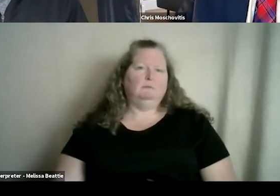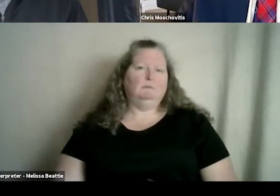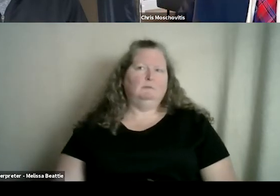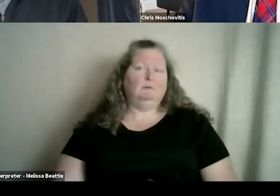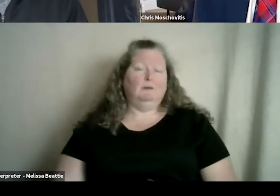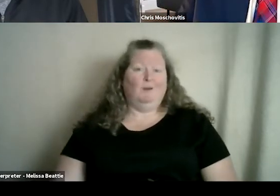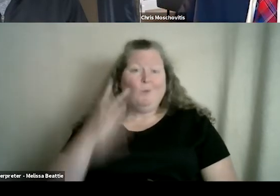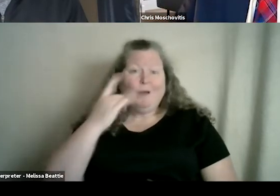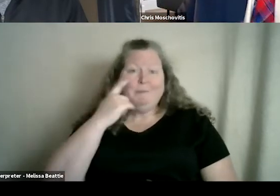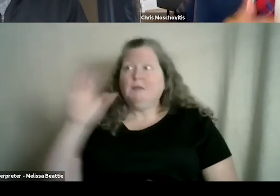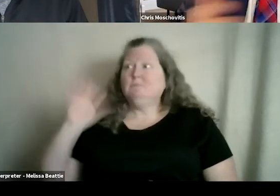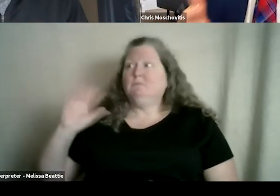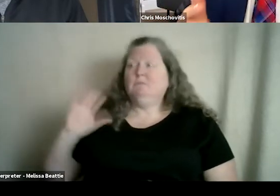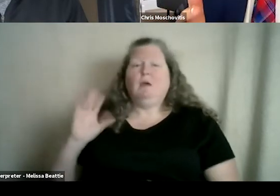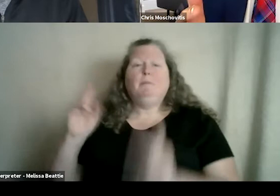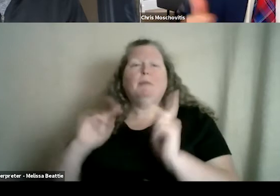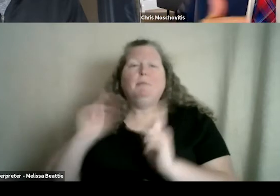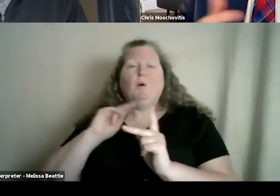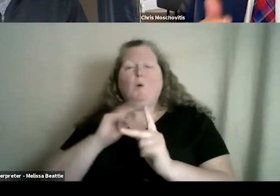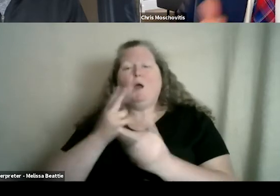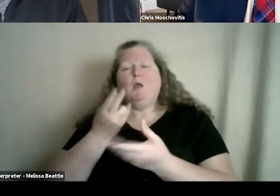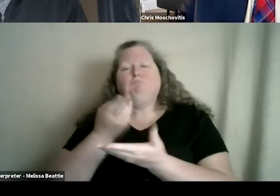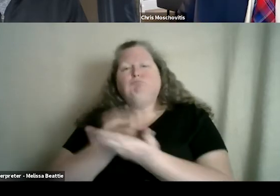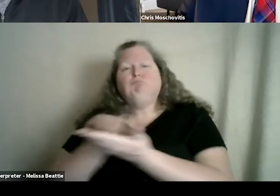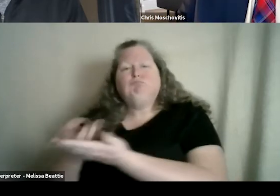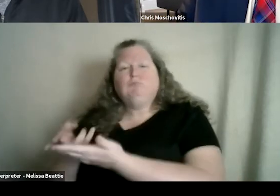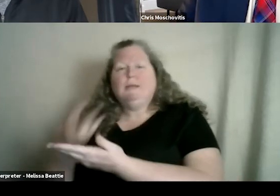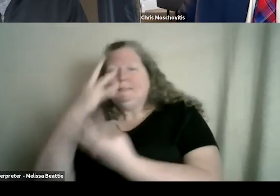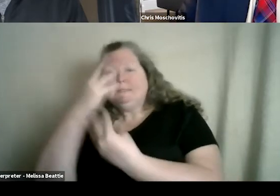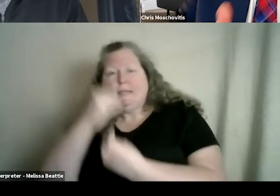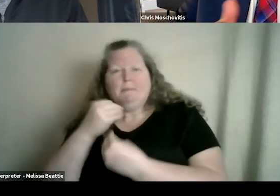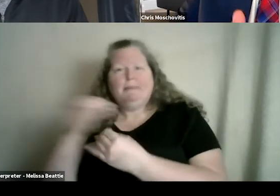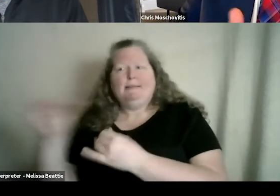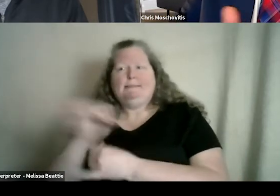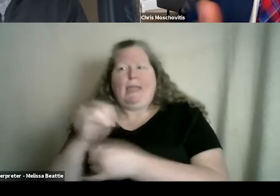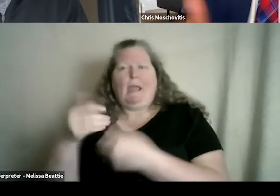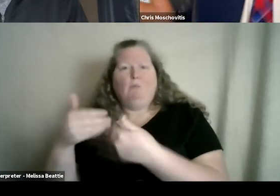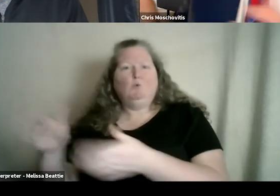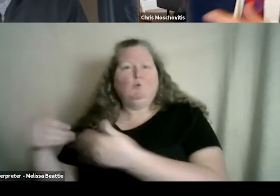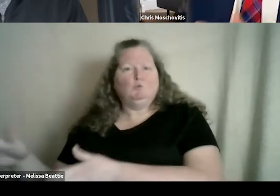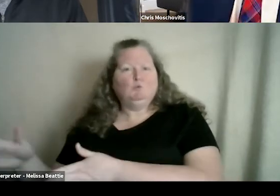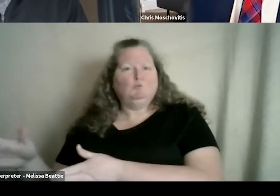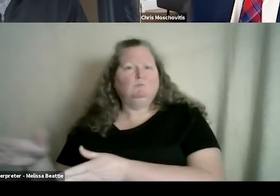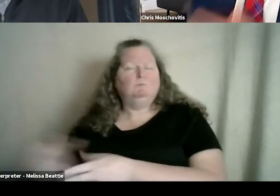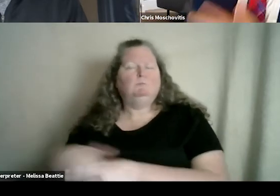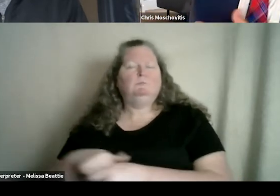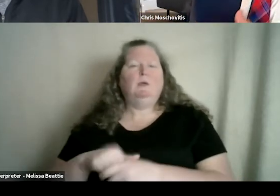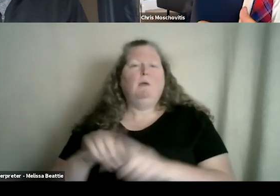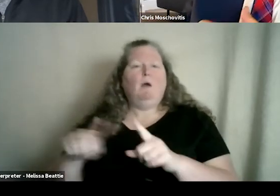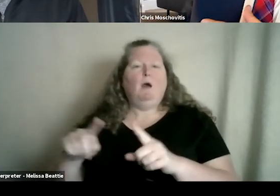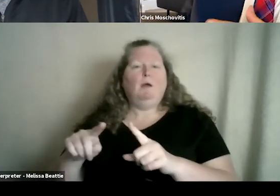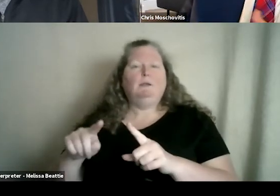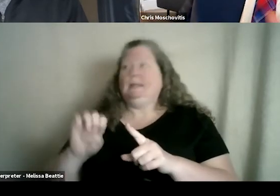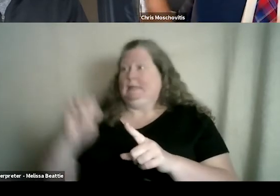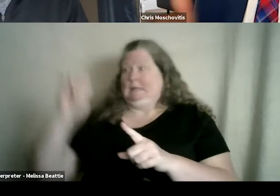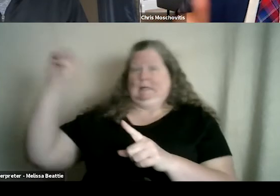room. So go from there. You know, you just use your imagination from there. Meanwhile, out east in